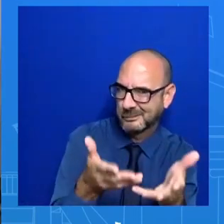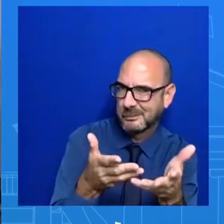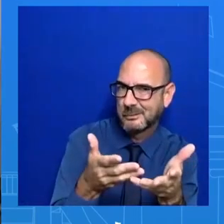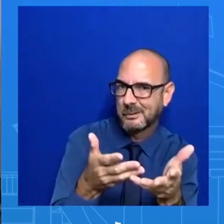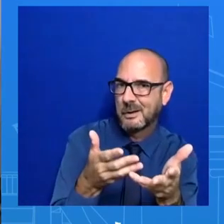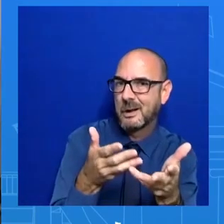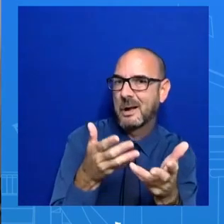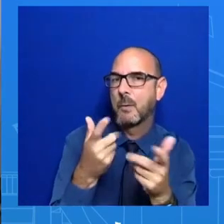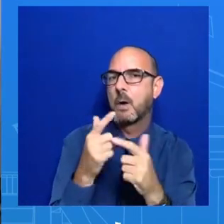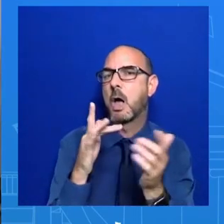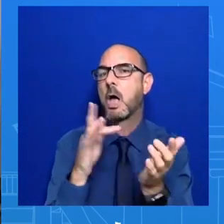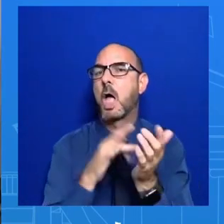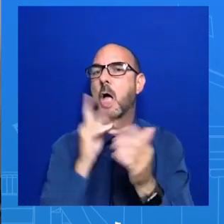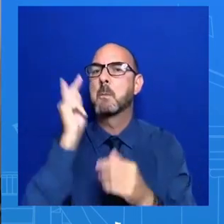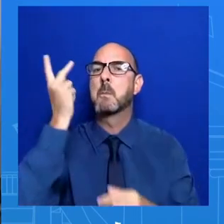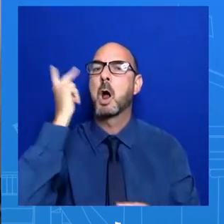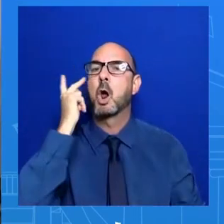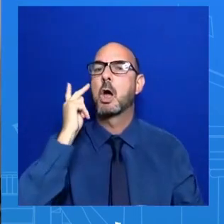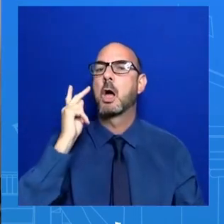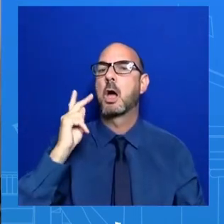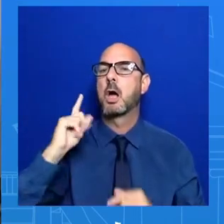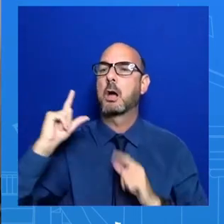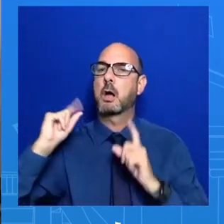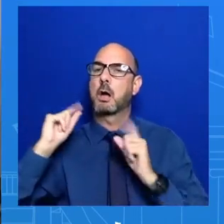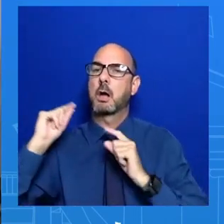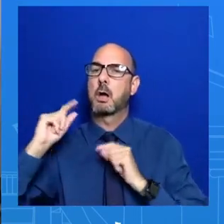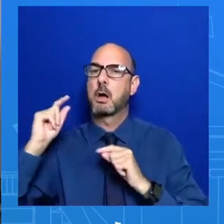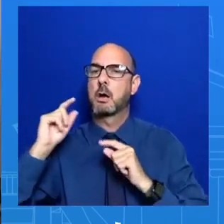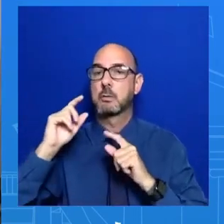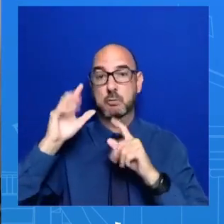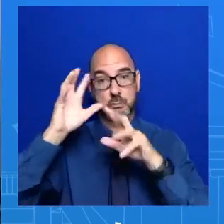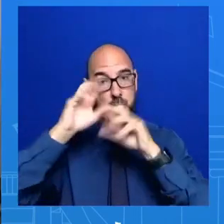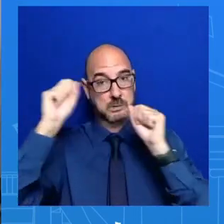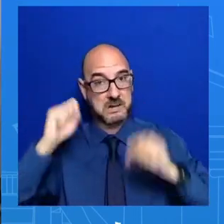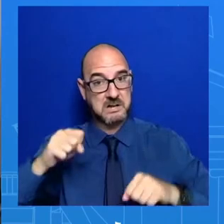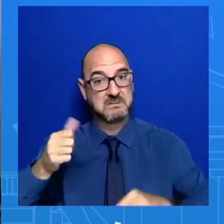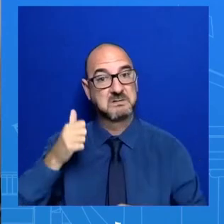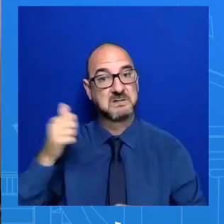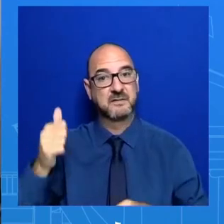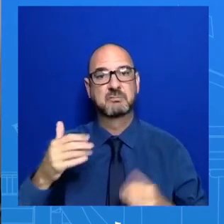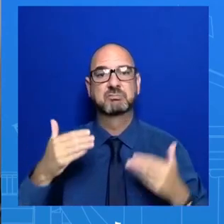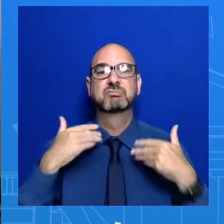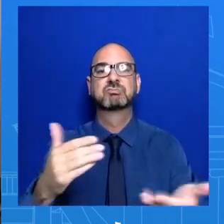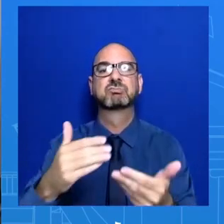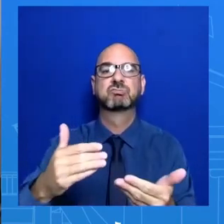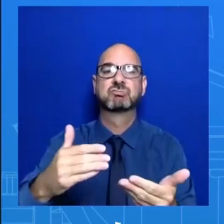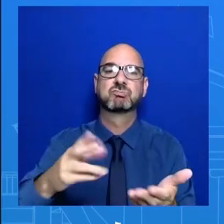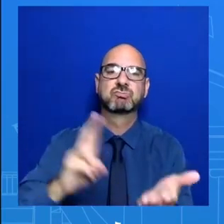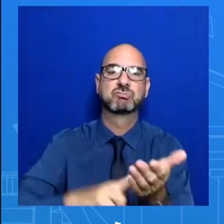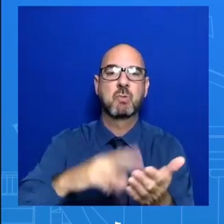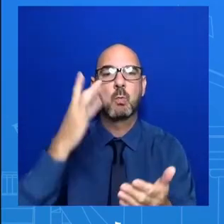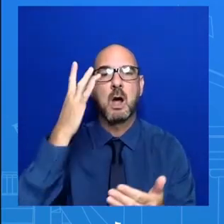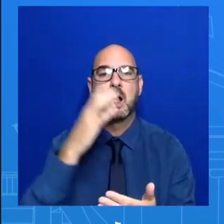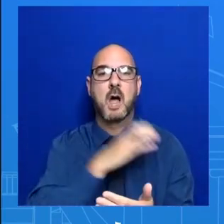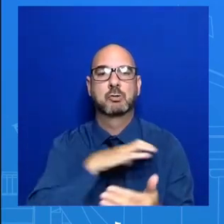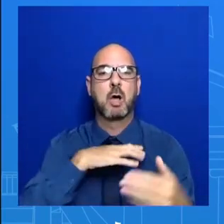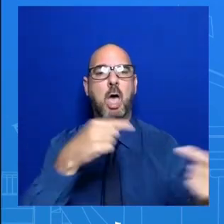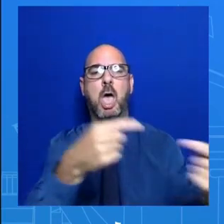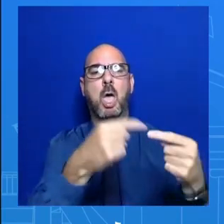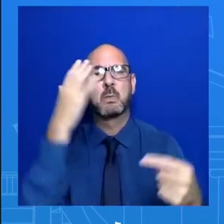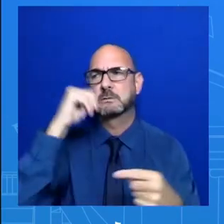this unilaterally. Congress is in a divided government right now. Why isn't he doing anything? Well, why should he have to do it